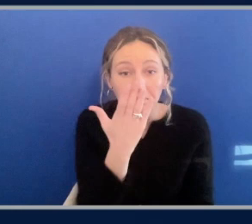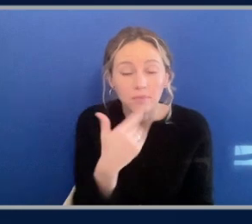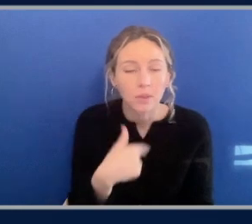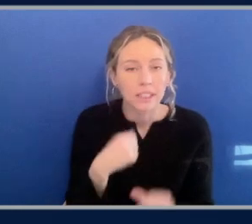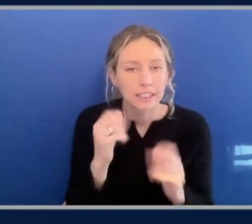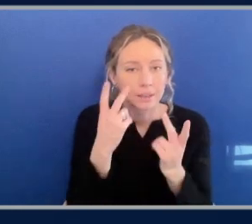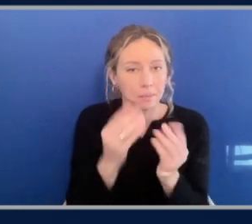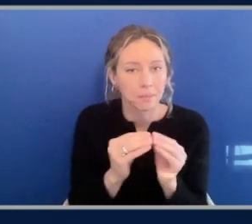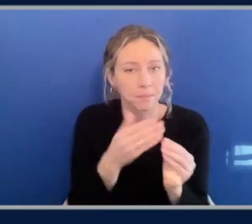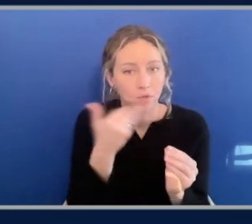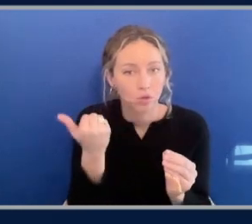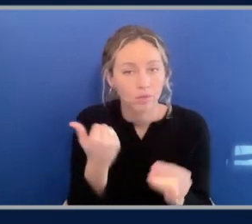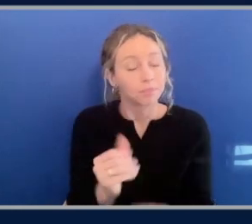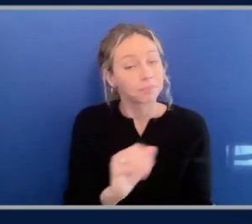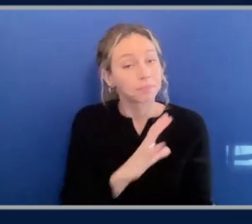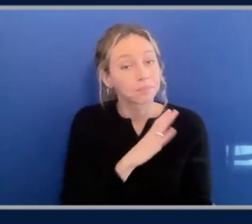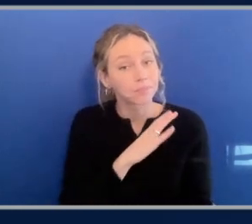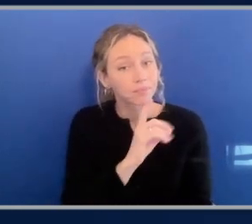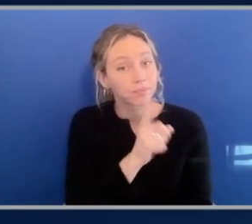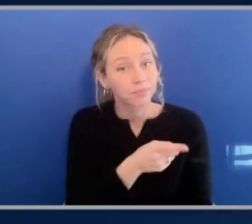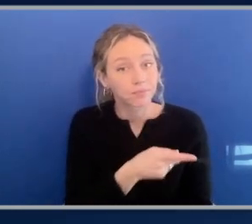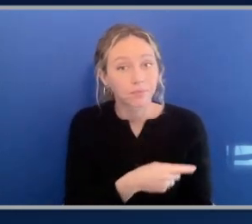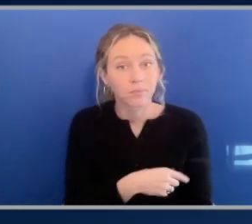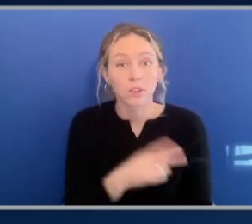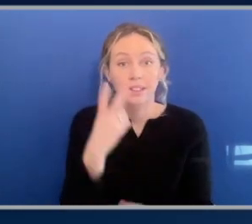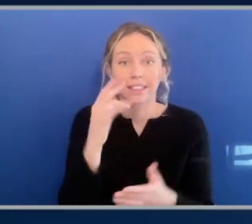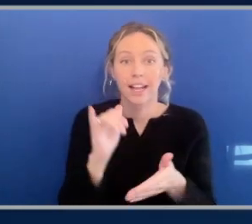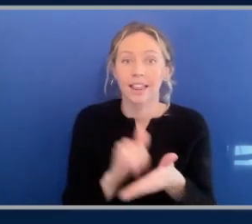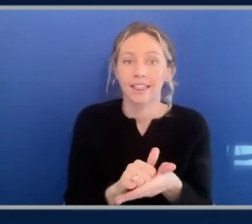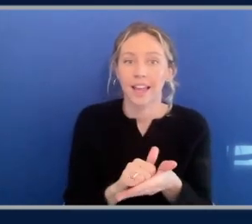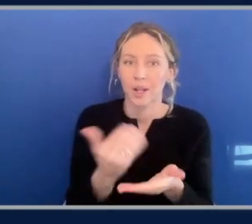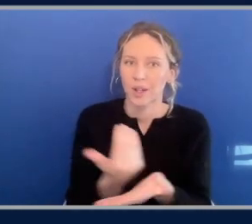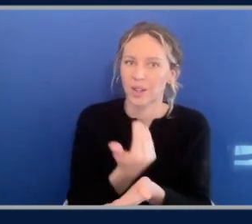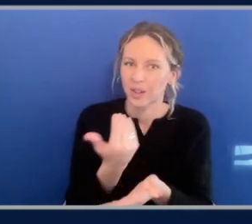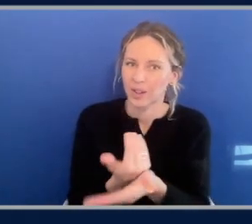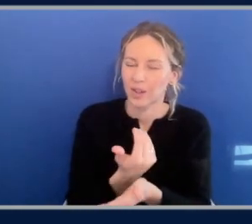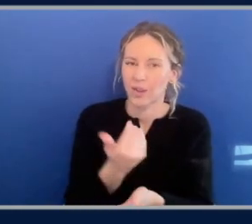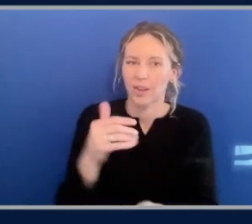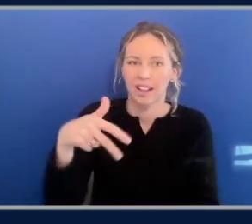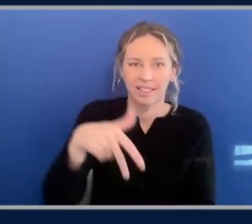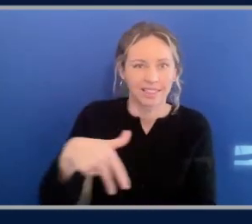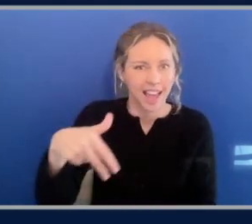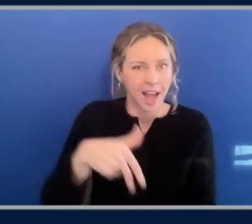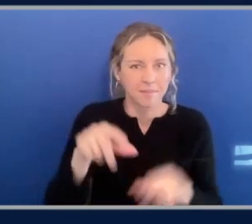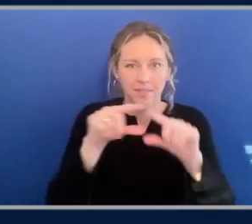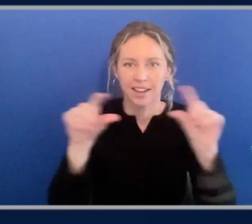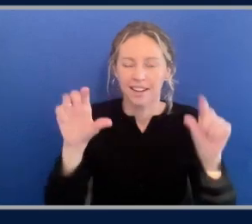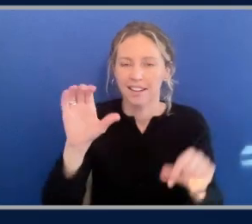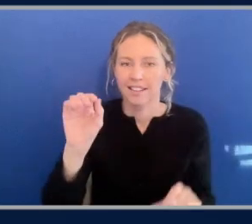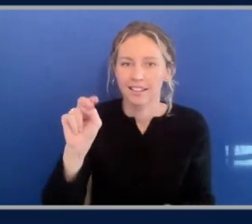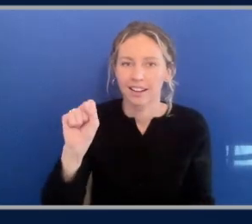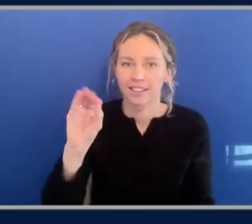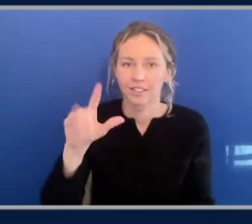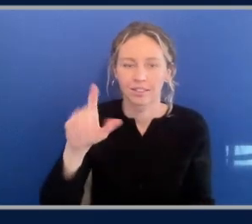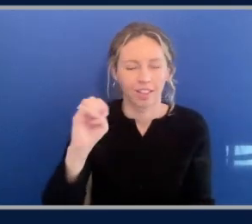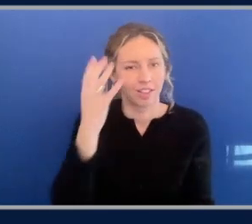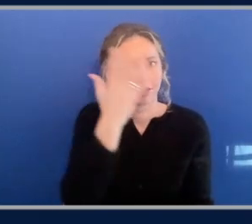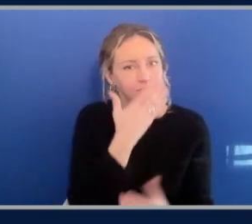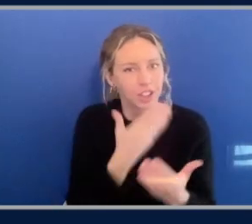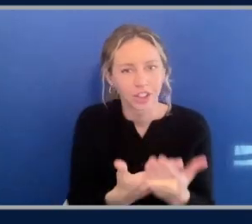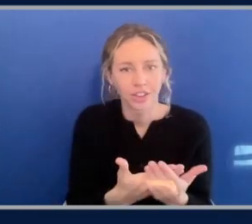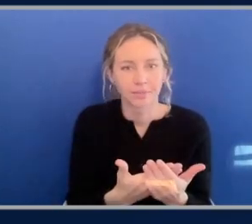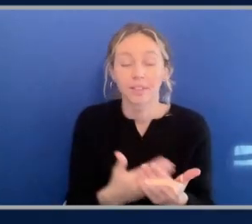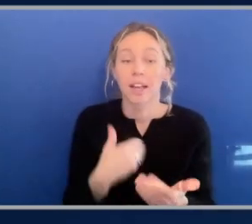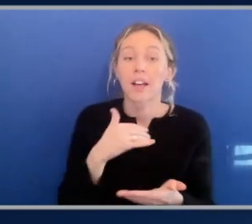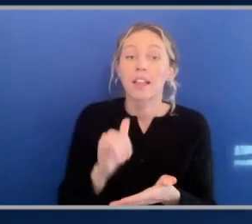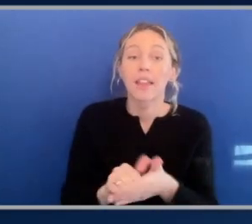you. Look at all the curves and the bezels on the new AWS Lambda console. Shout out to the console team. Shout out to the console team, yeah. Yeah, so there's this little bootstrap